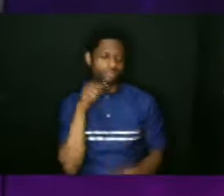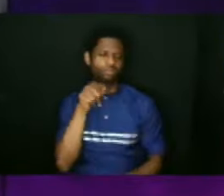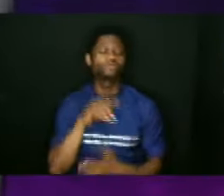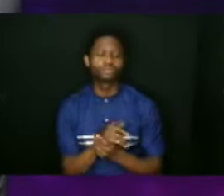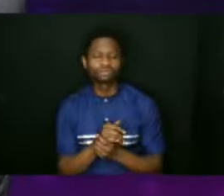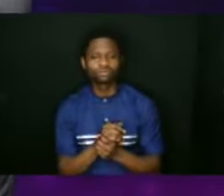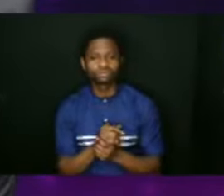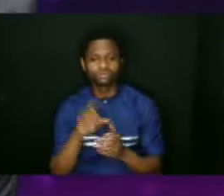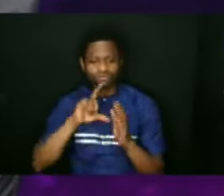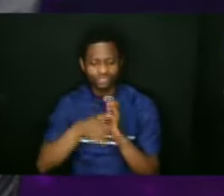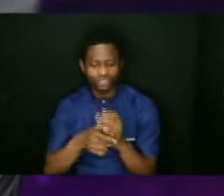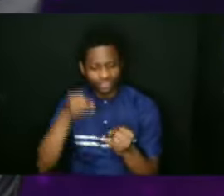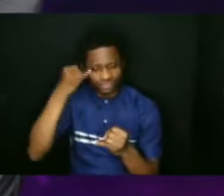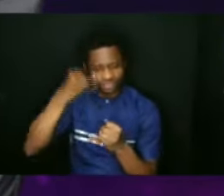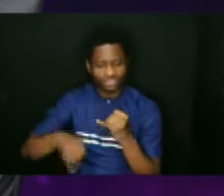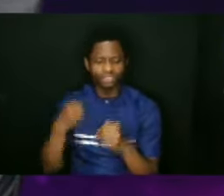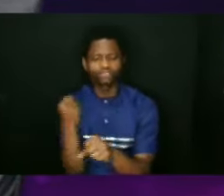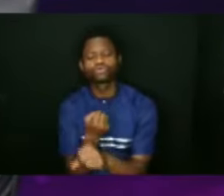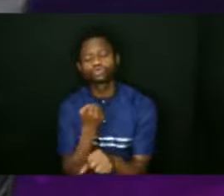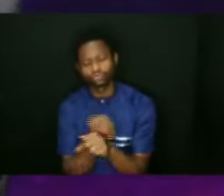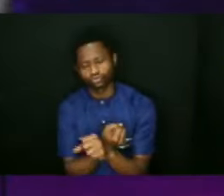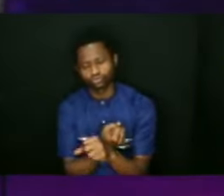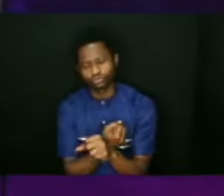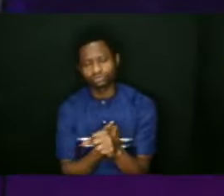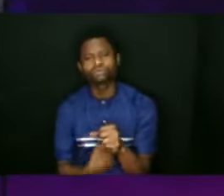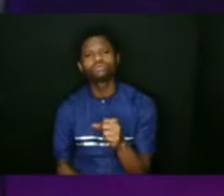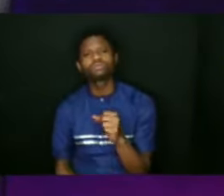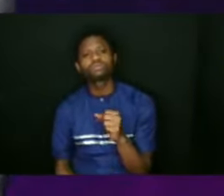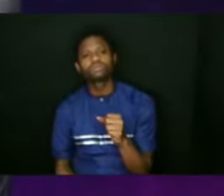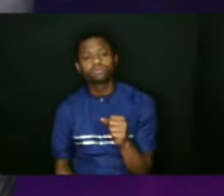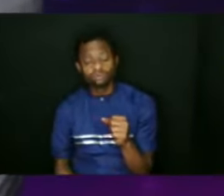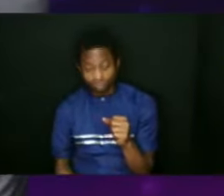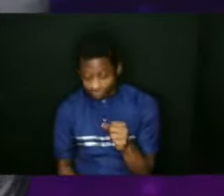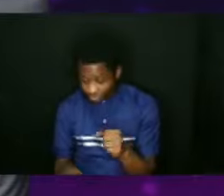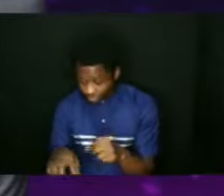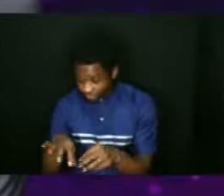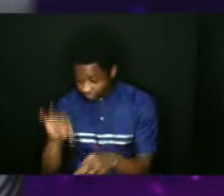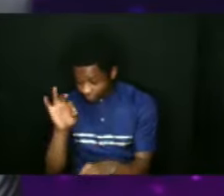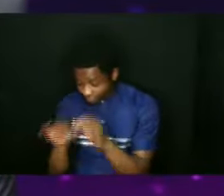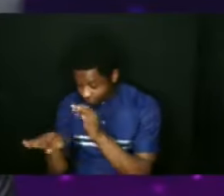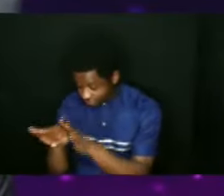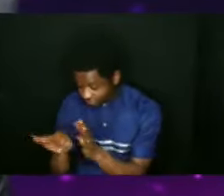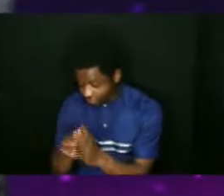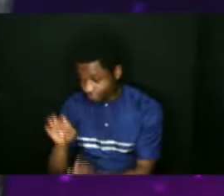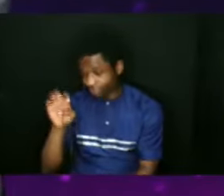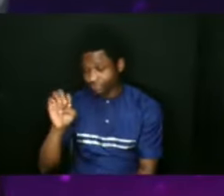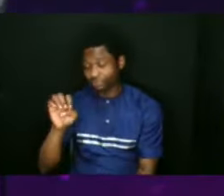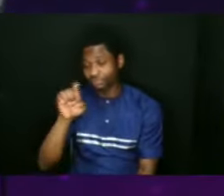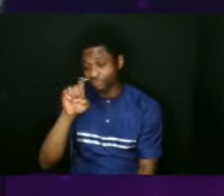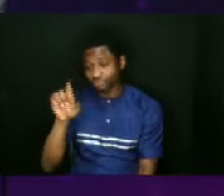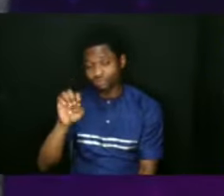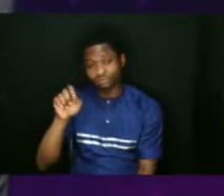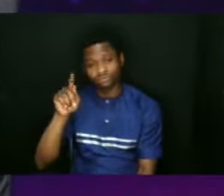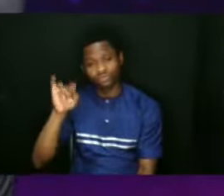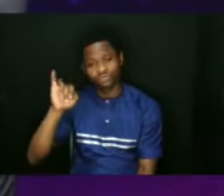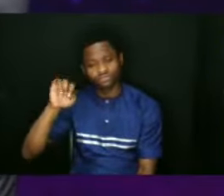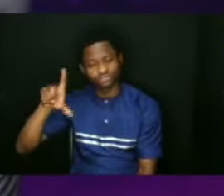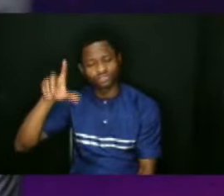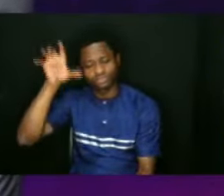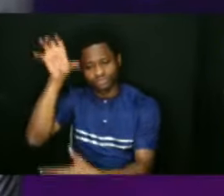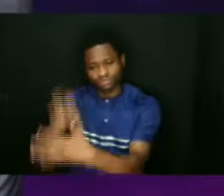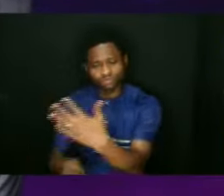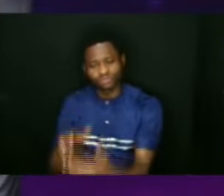And the last stone that can be found in Ezekiel chapter 3,